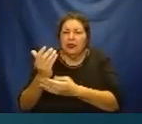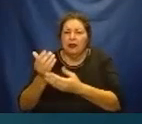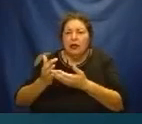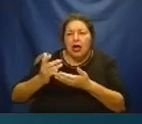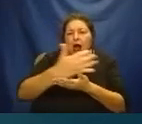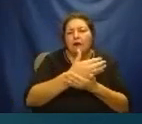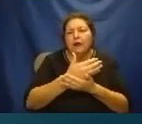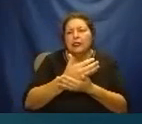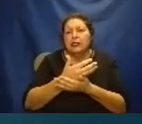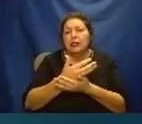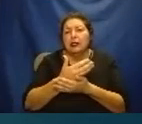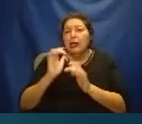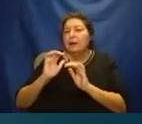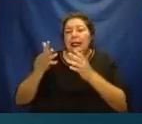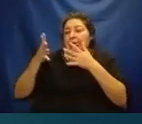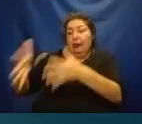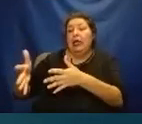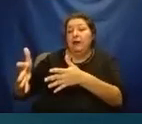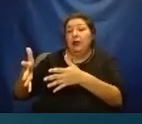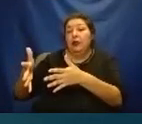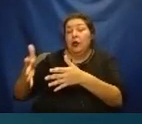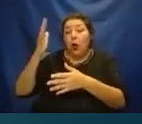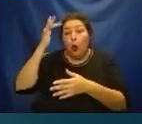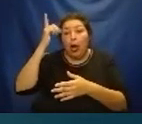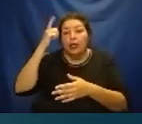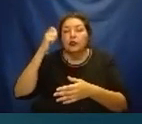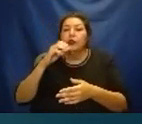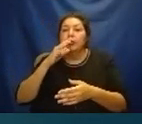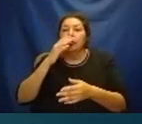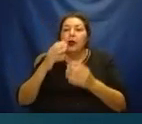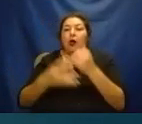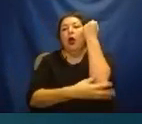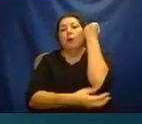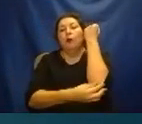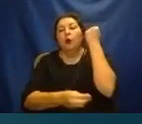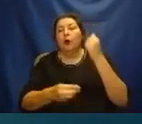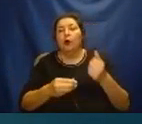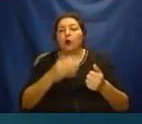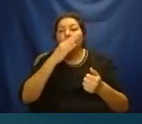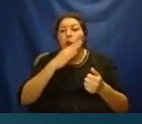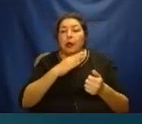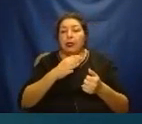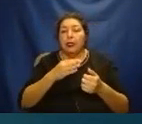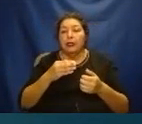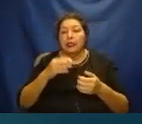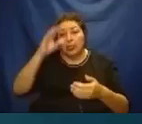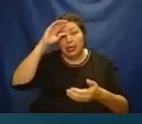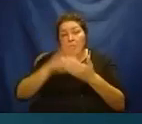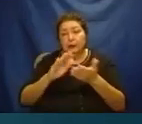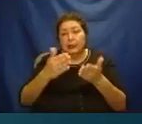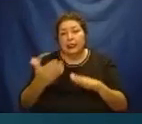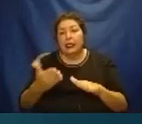the widows and orphans would go in and harvest the grain that had been left behind for